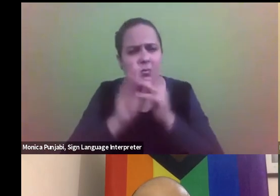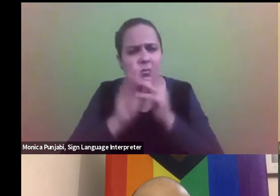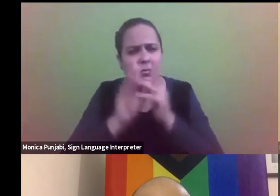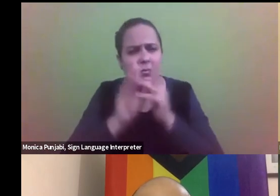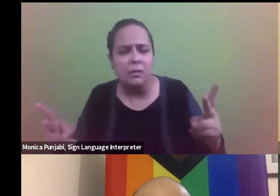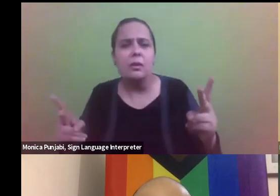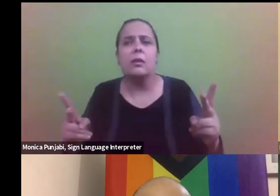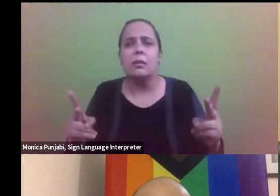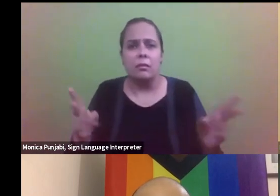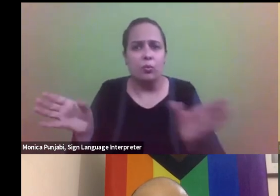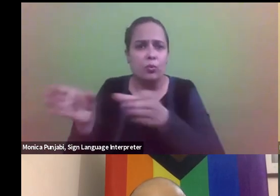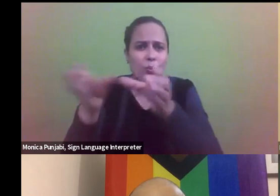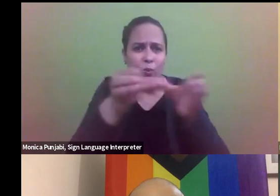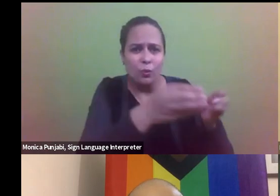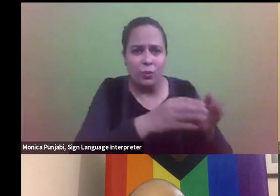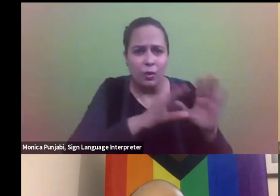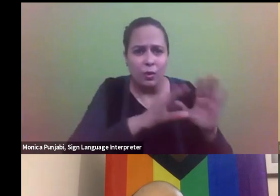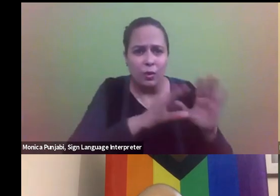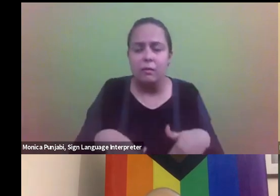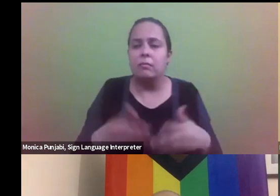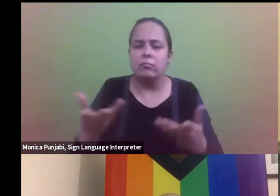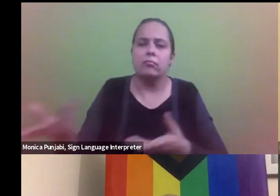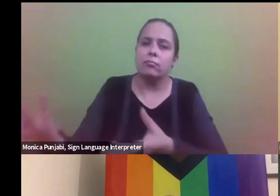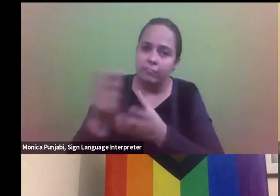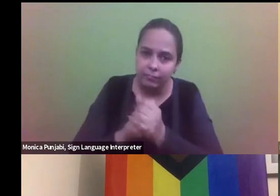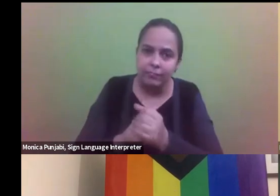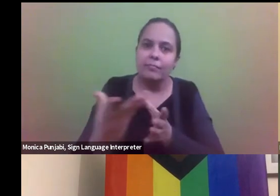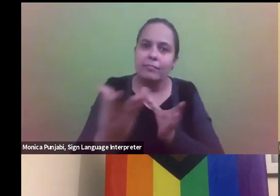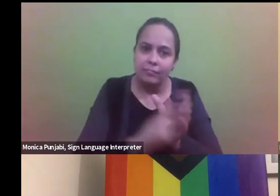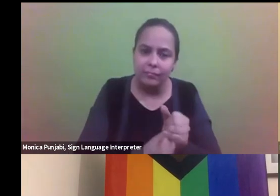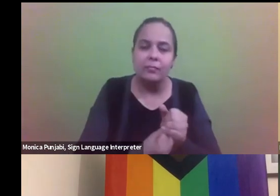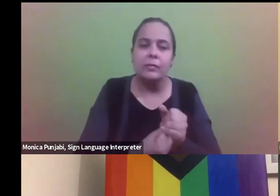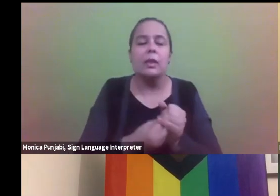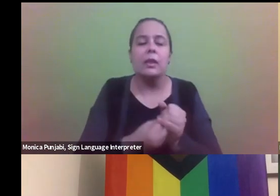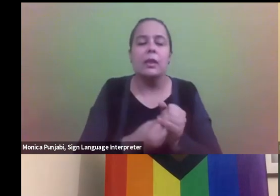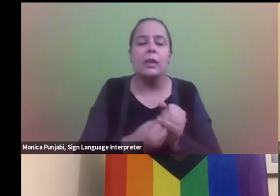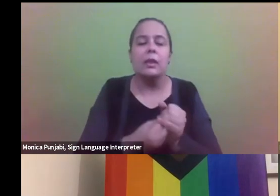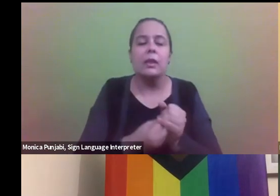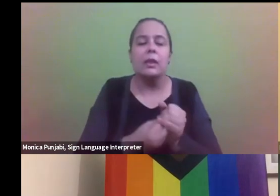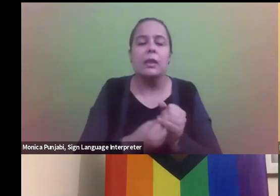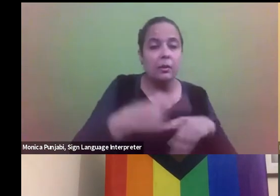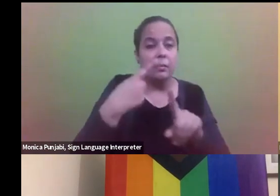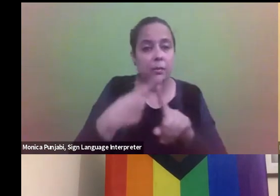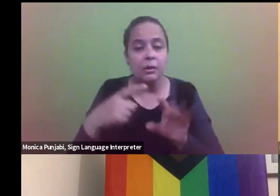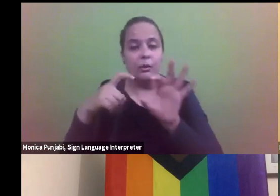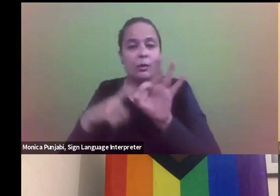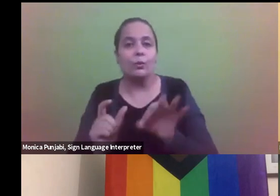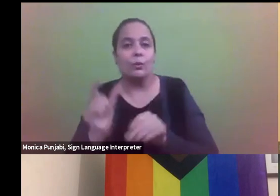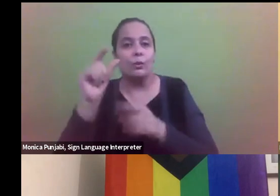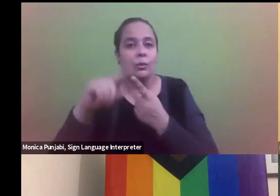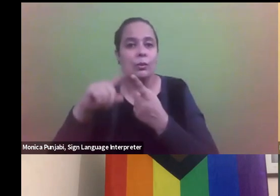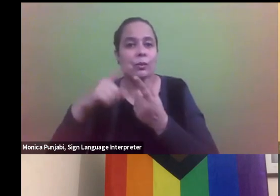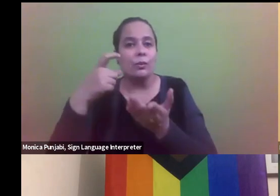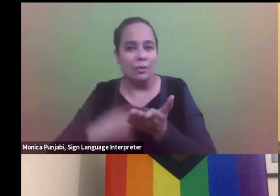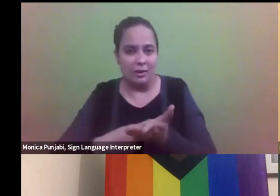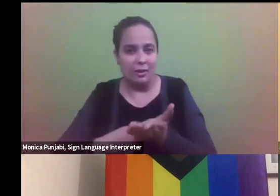support groups led by and for disabled and queer people. So the biggest focus that I